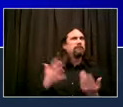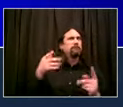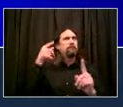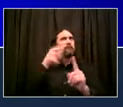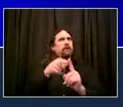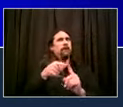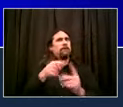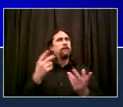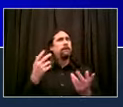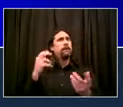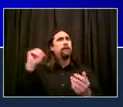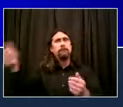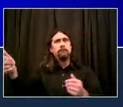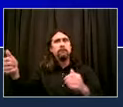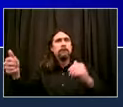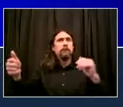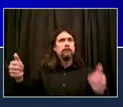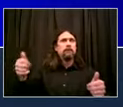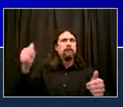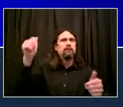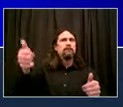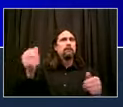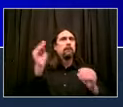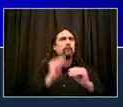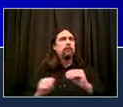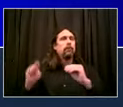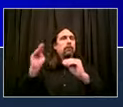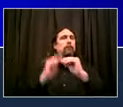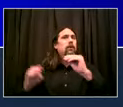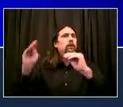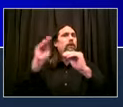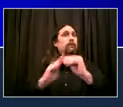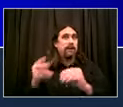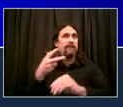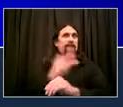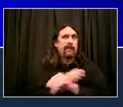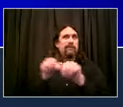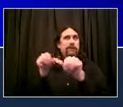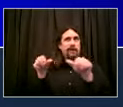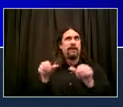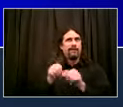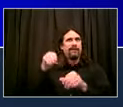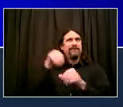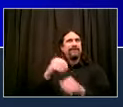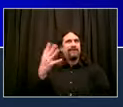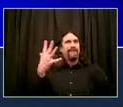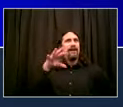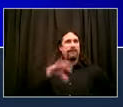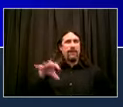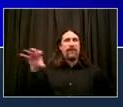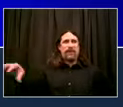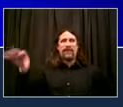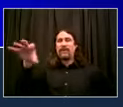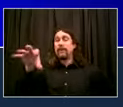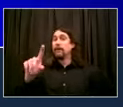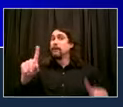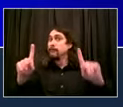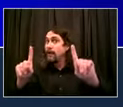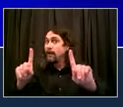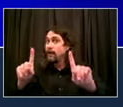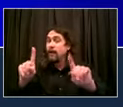5 boroughs, deeper into communities, if we have the supply. But let me tell you something about this last week. We didn't have the supply.